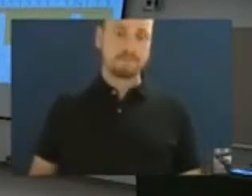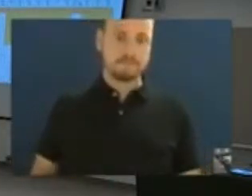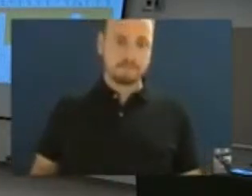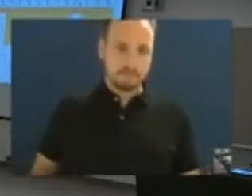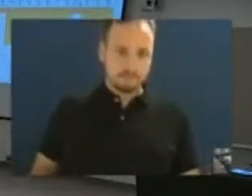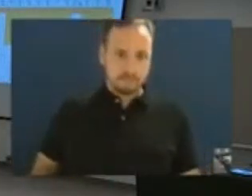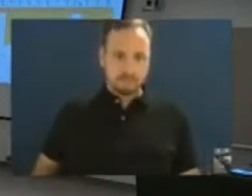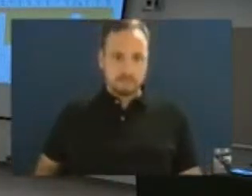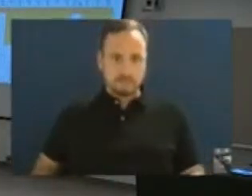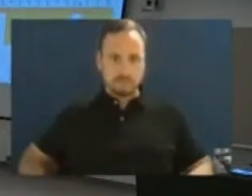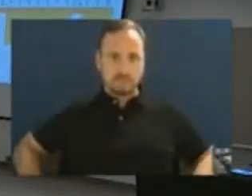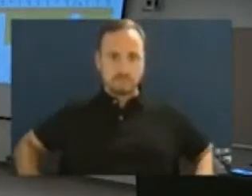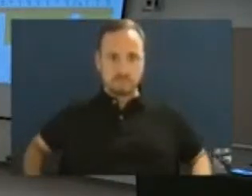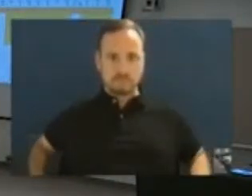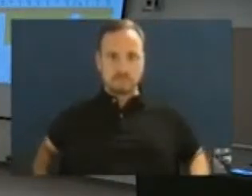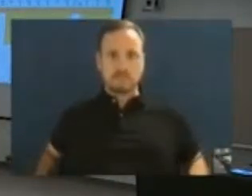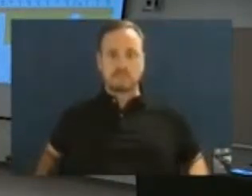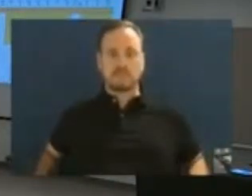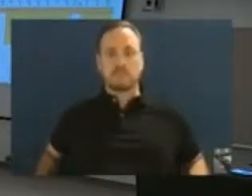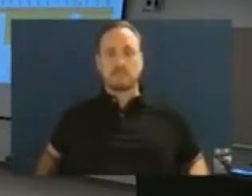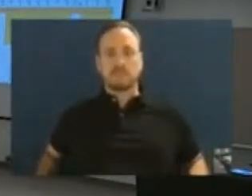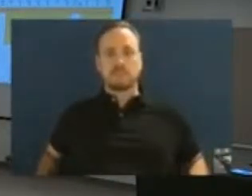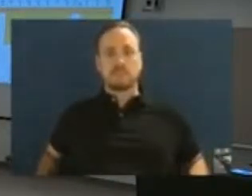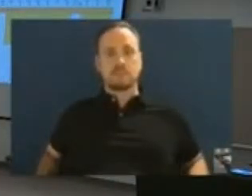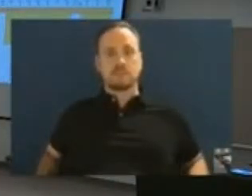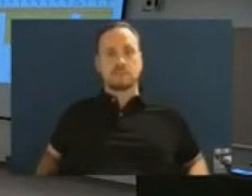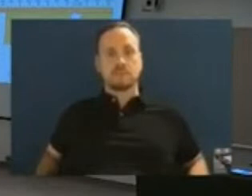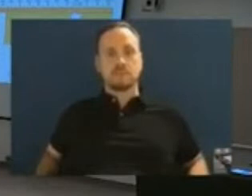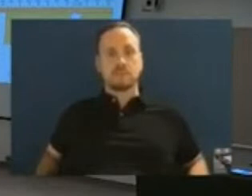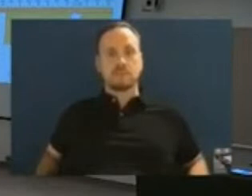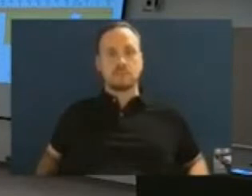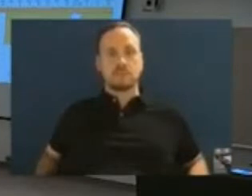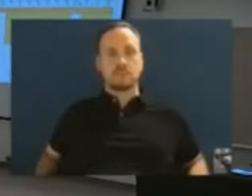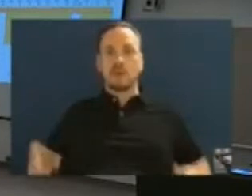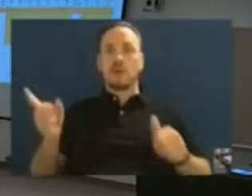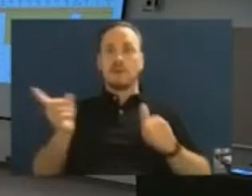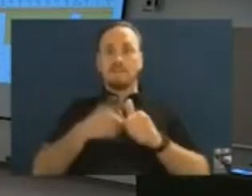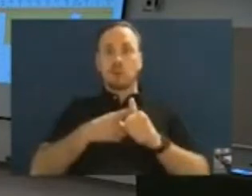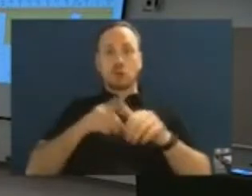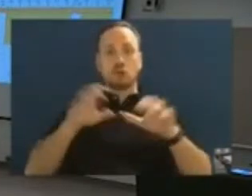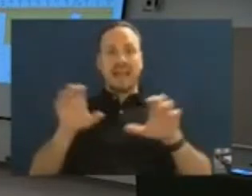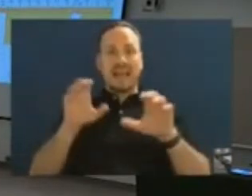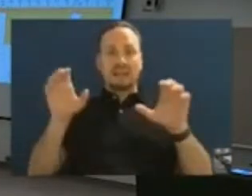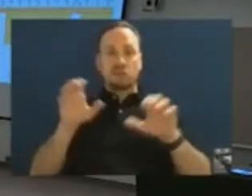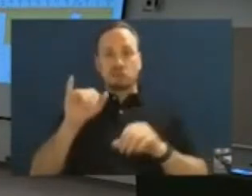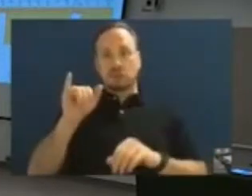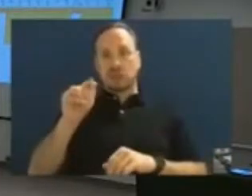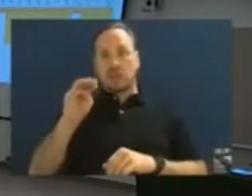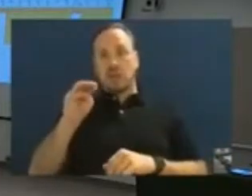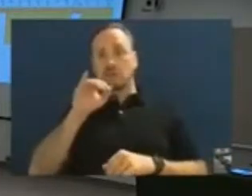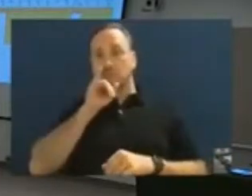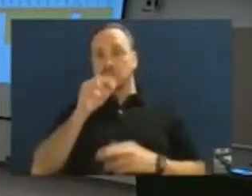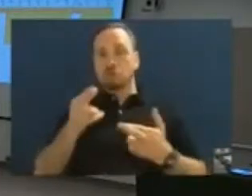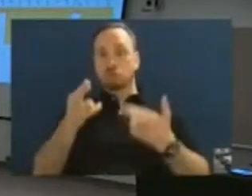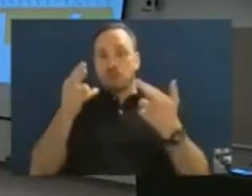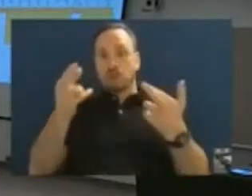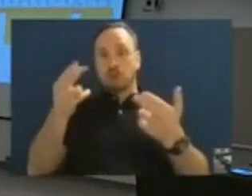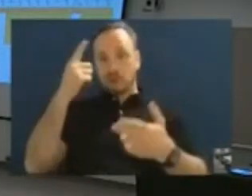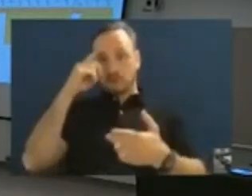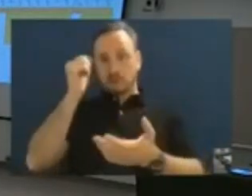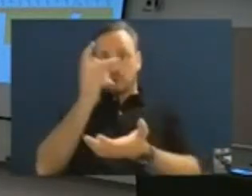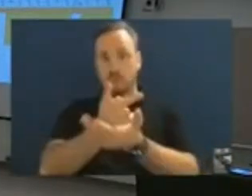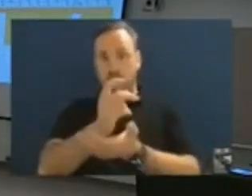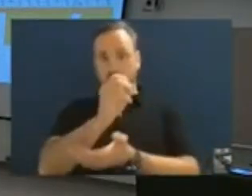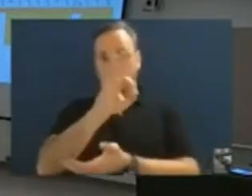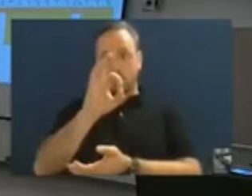Okay. So the first action item is the superintendent's recommendation for approval of the transition plan for in-person